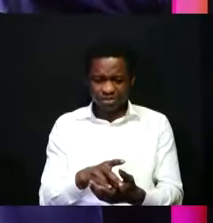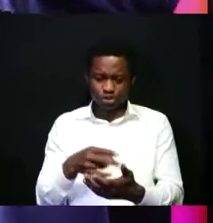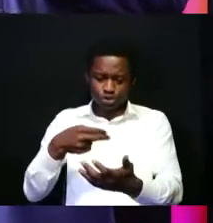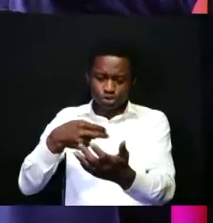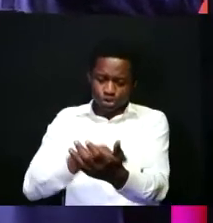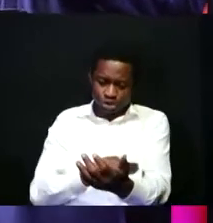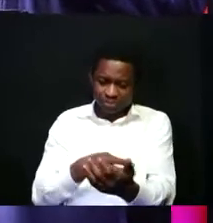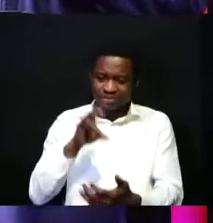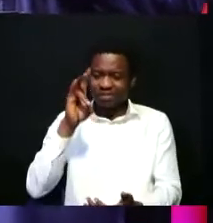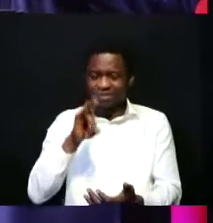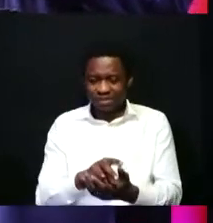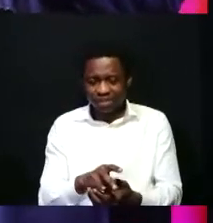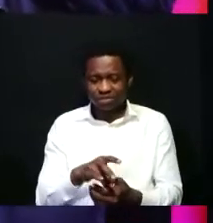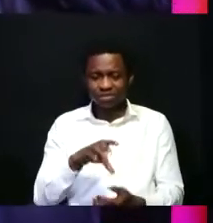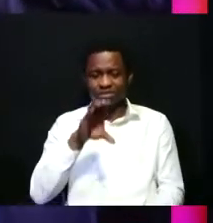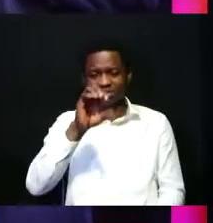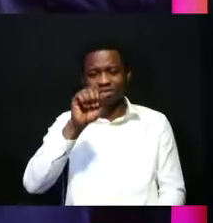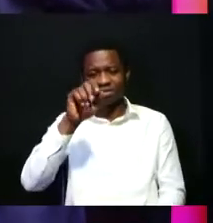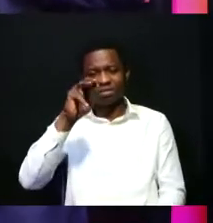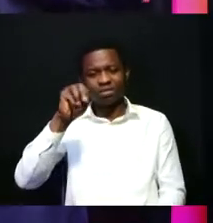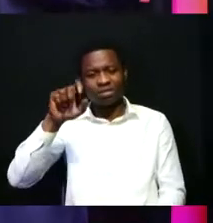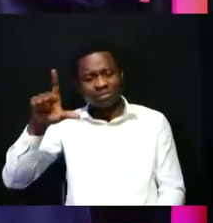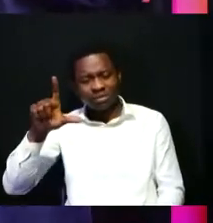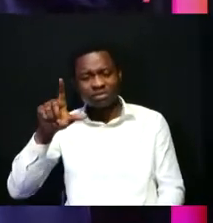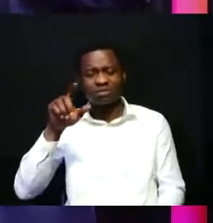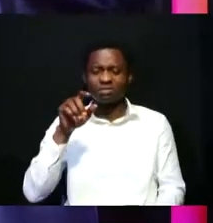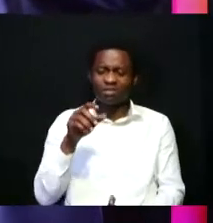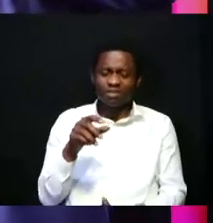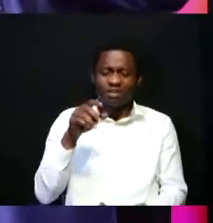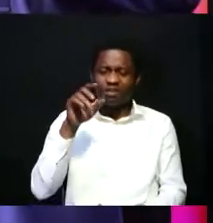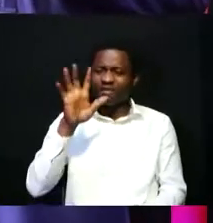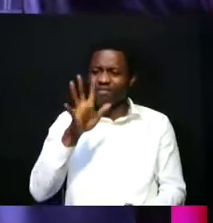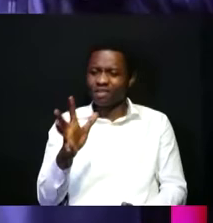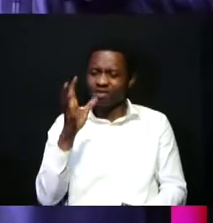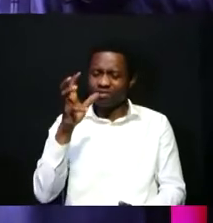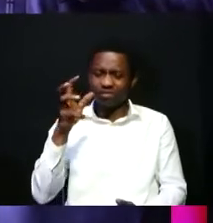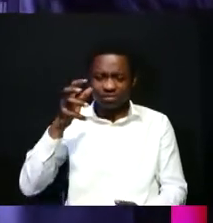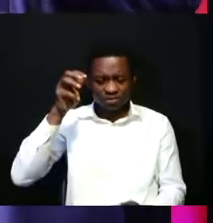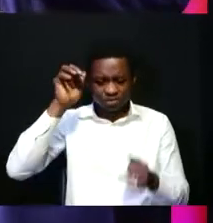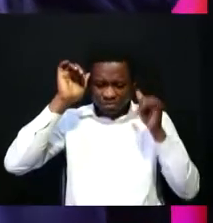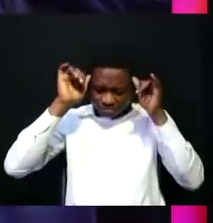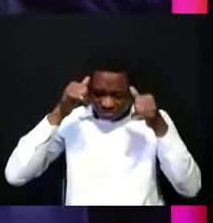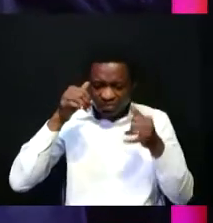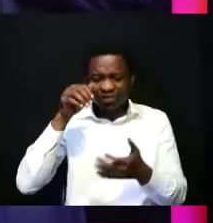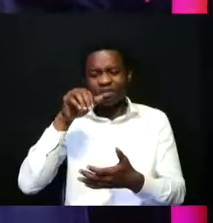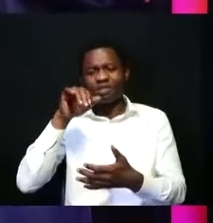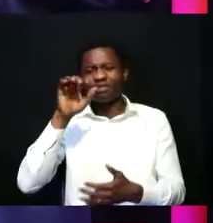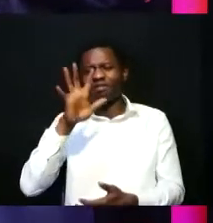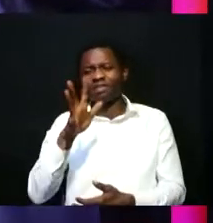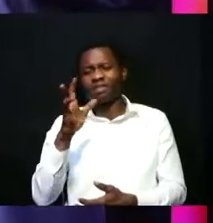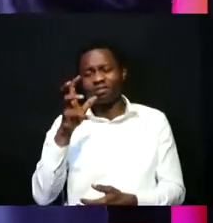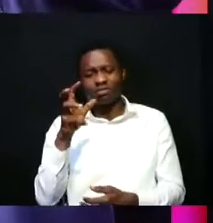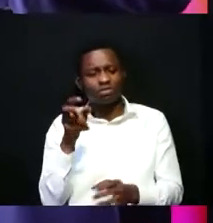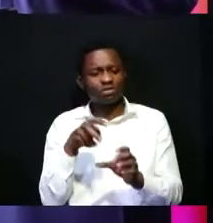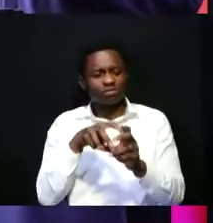3,000 camels, 500 yoke of oxen, and 500 donkeys, and had a large number of servants.